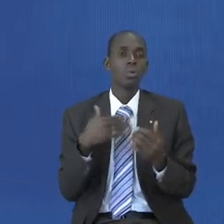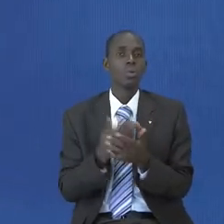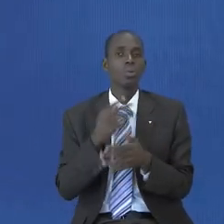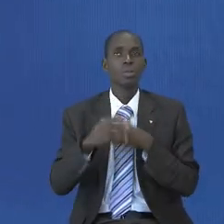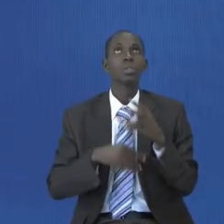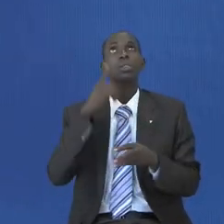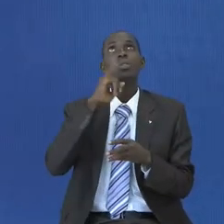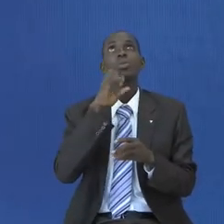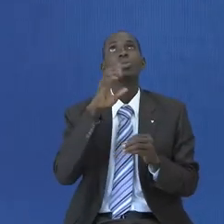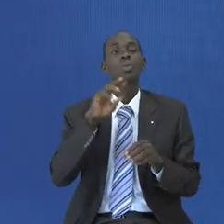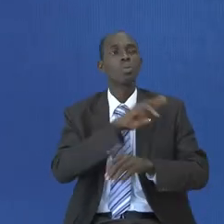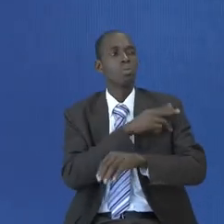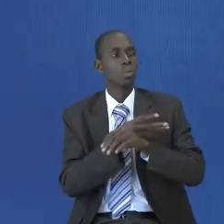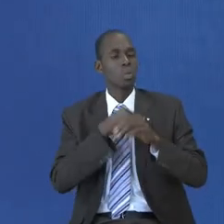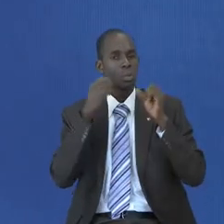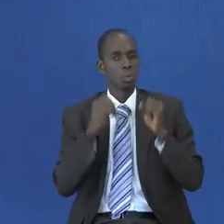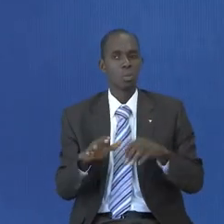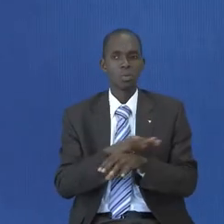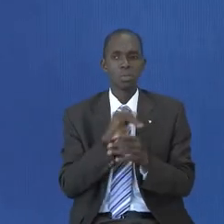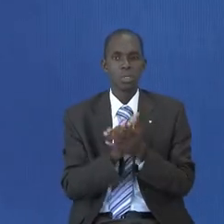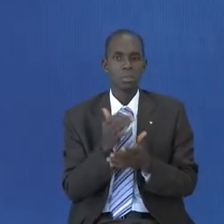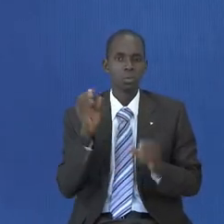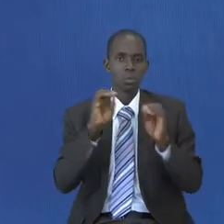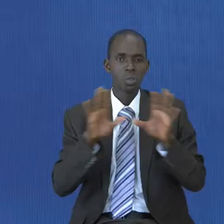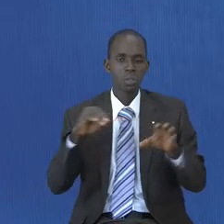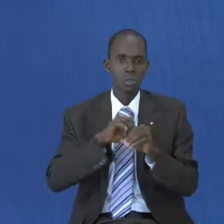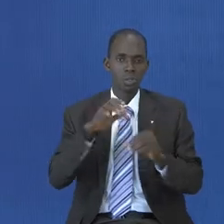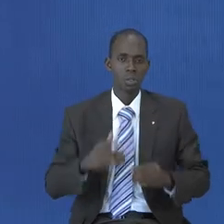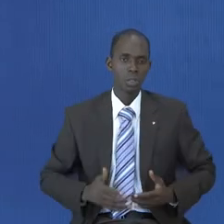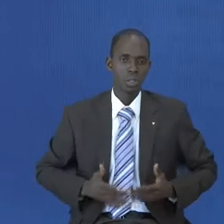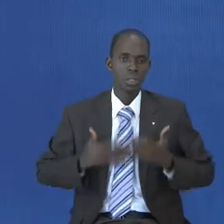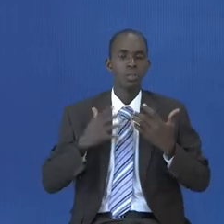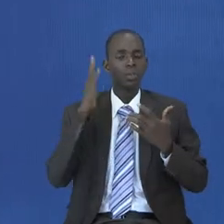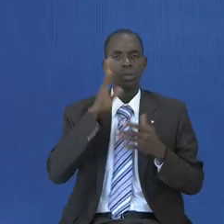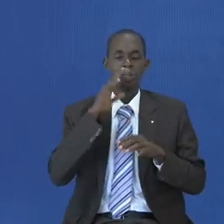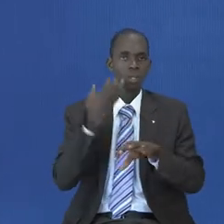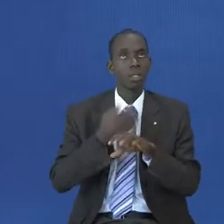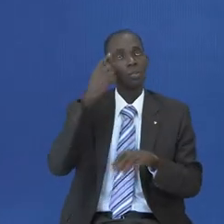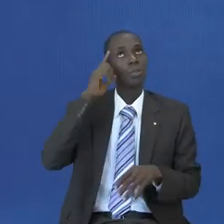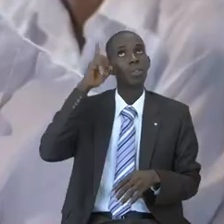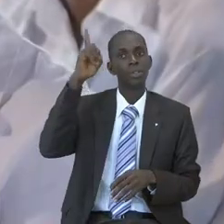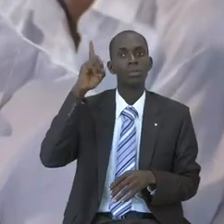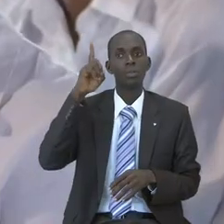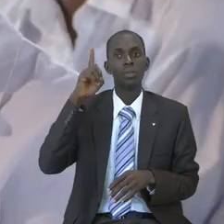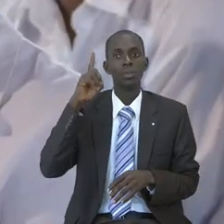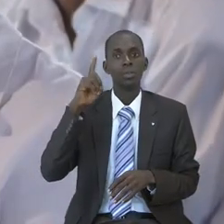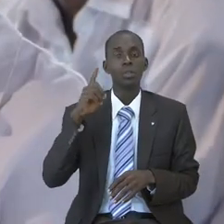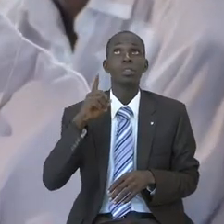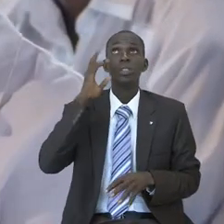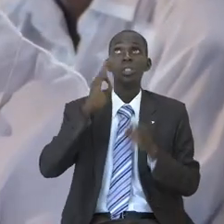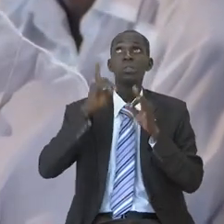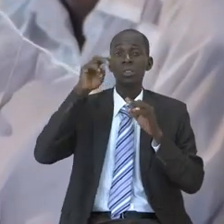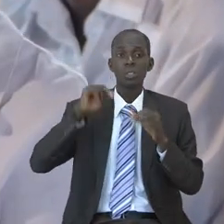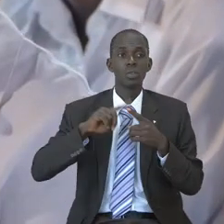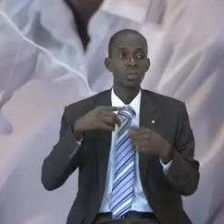and powerful that nothing in your life will be hard for him. If he needs to create anything